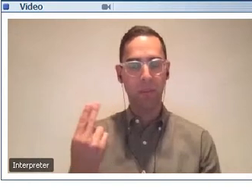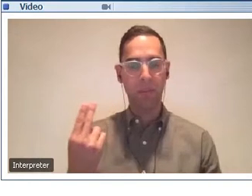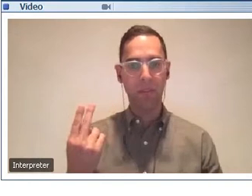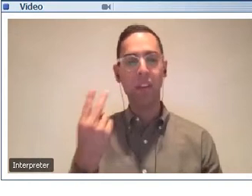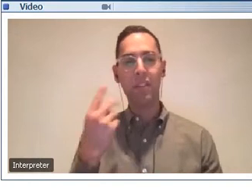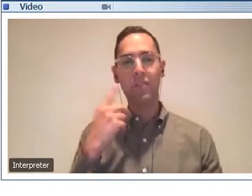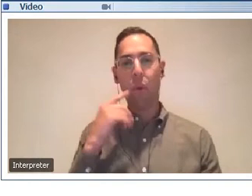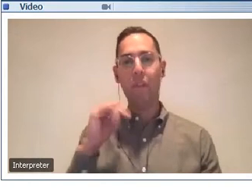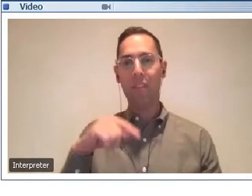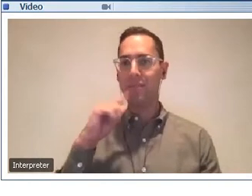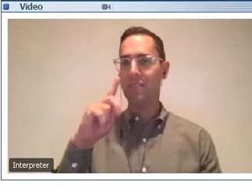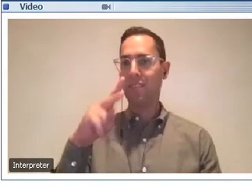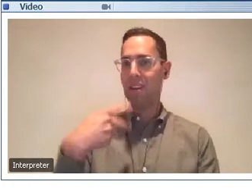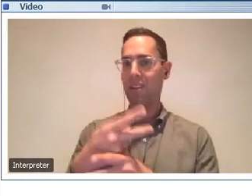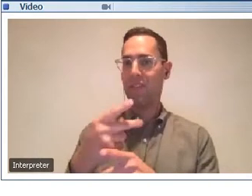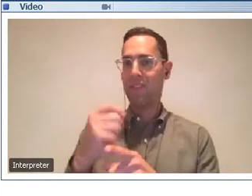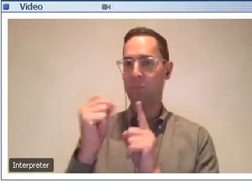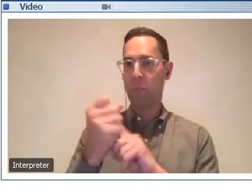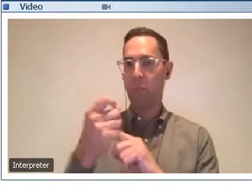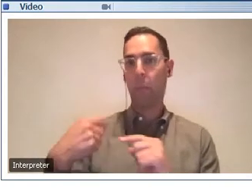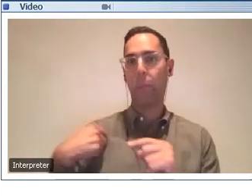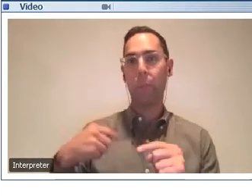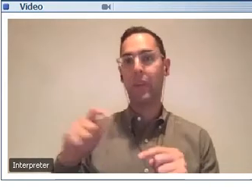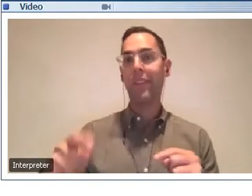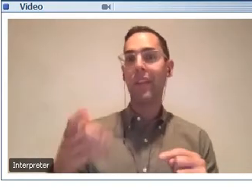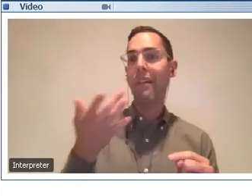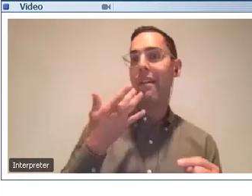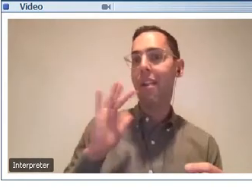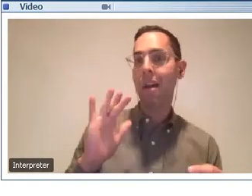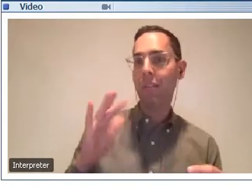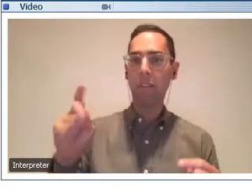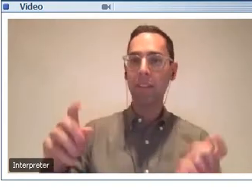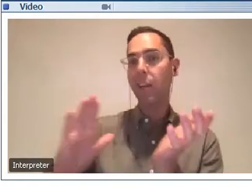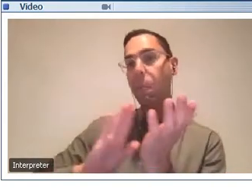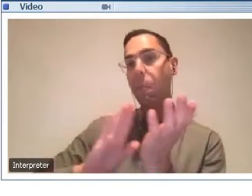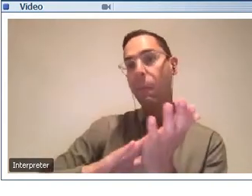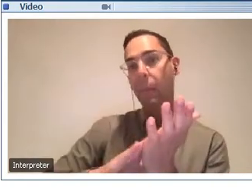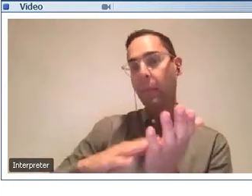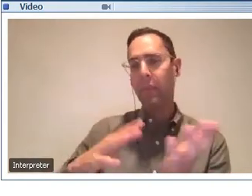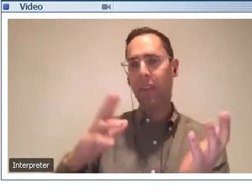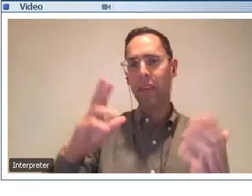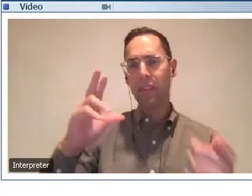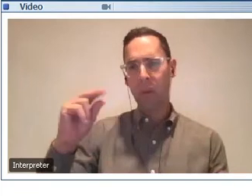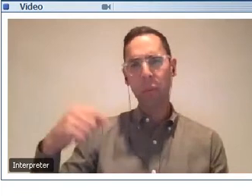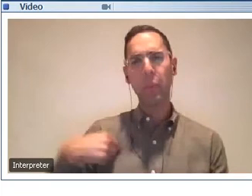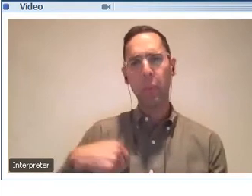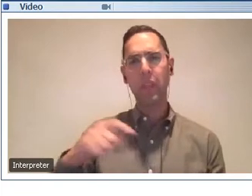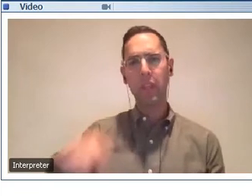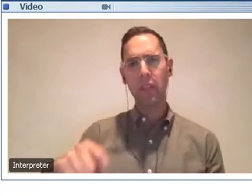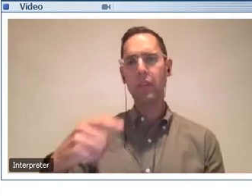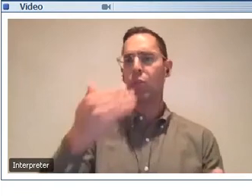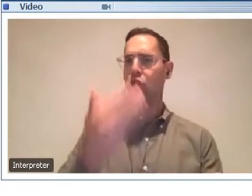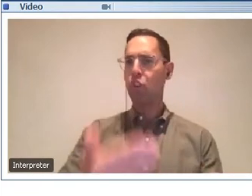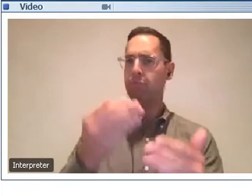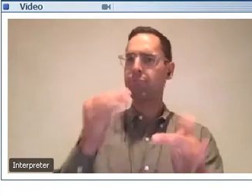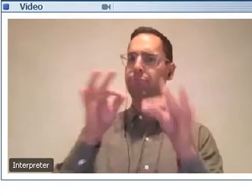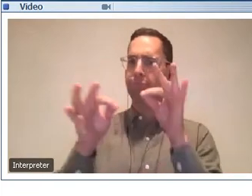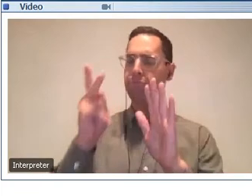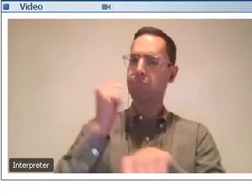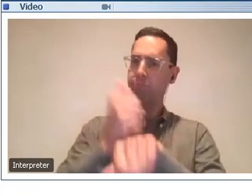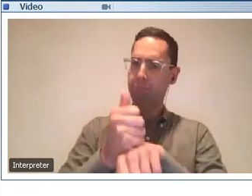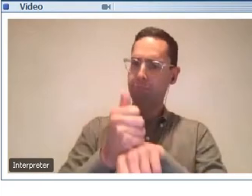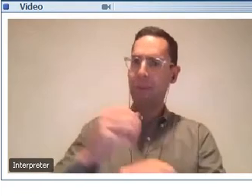luck and praise, right? We need reliable, defined benefits that you can